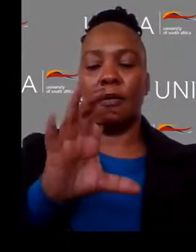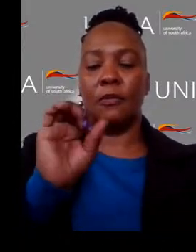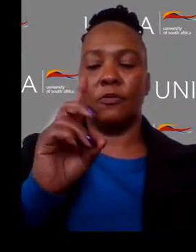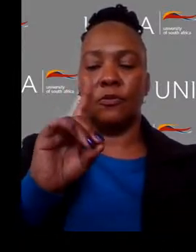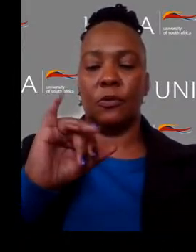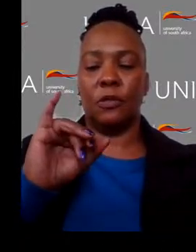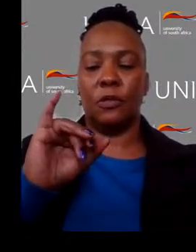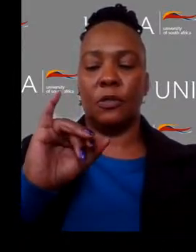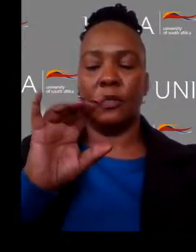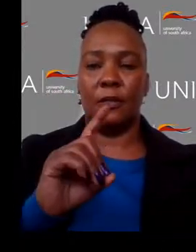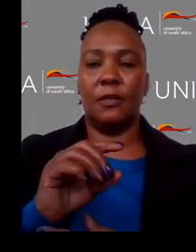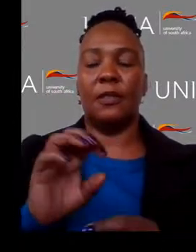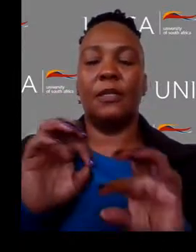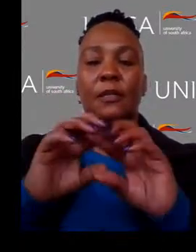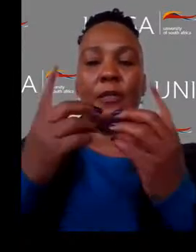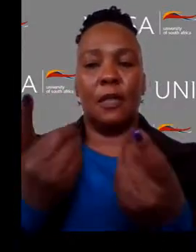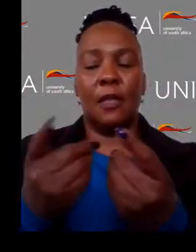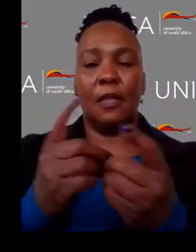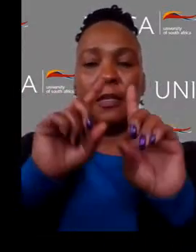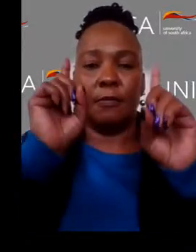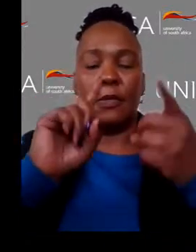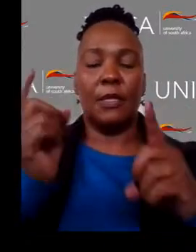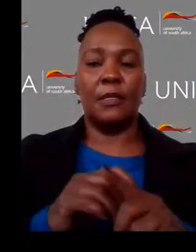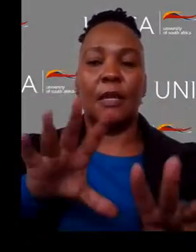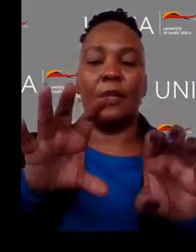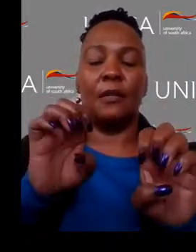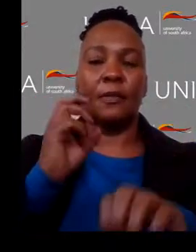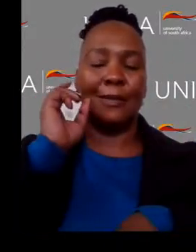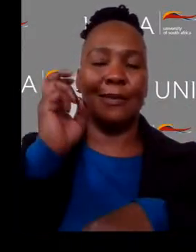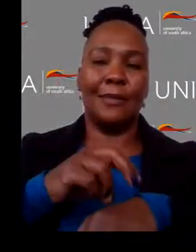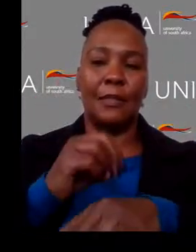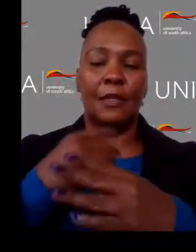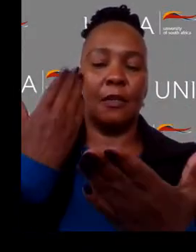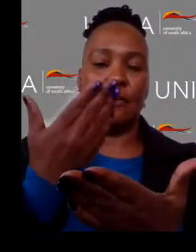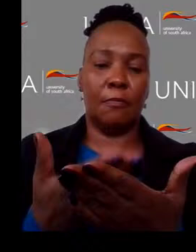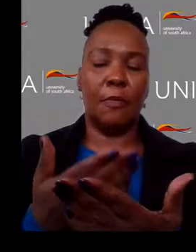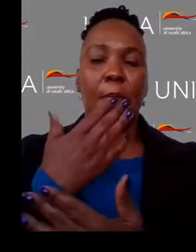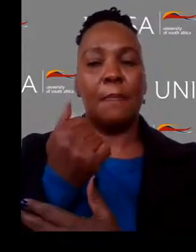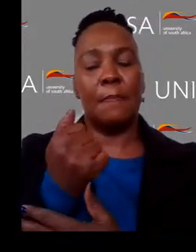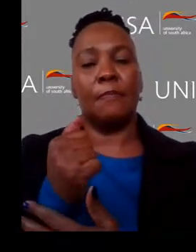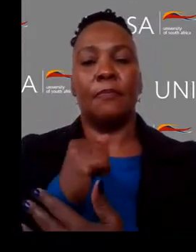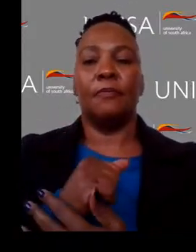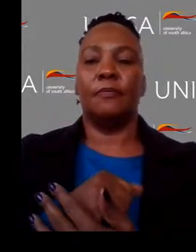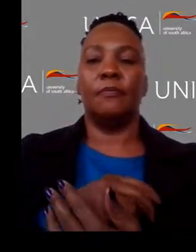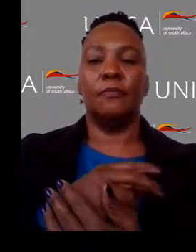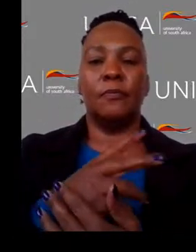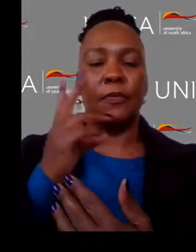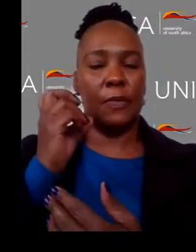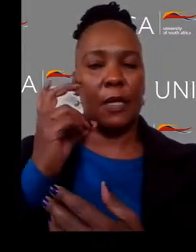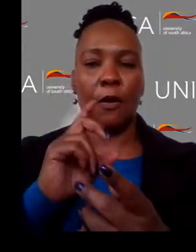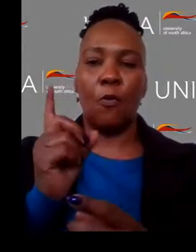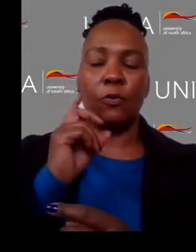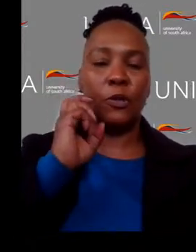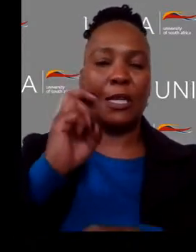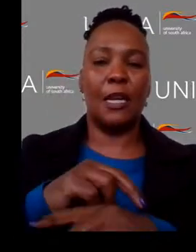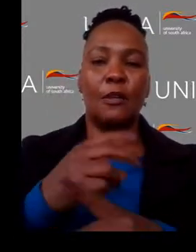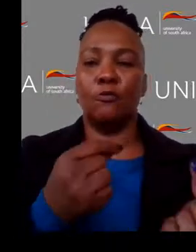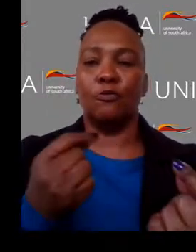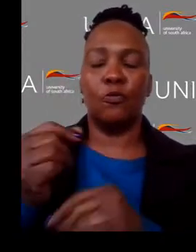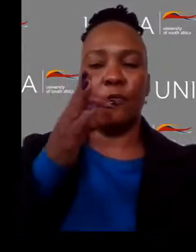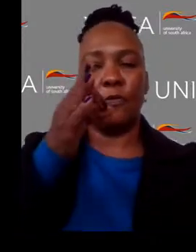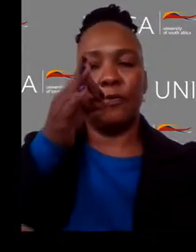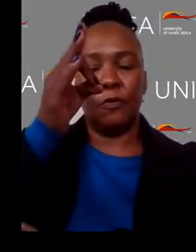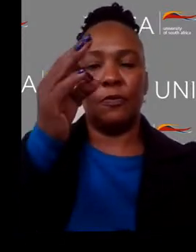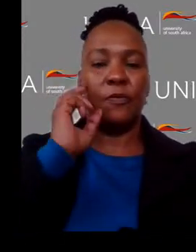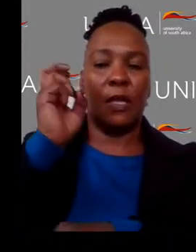for these special exams, you do need to apply for. So please listen up exactly what you need to do in the future if you need